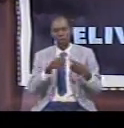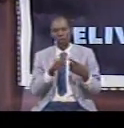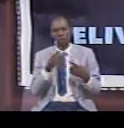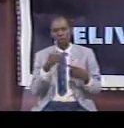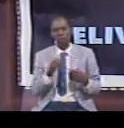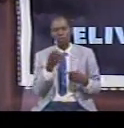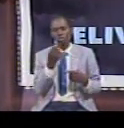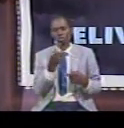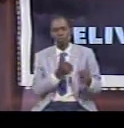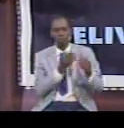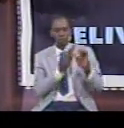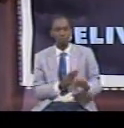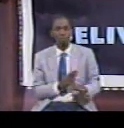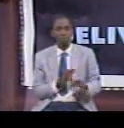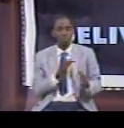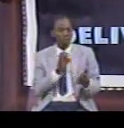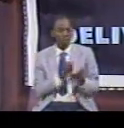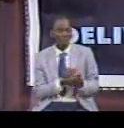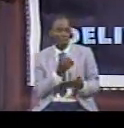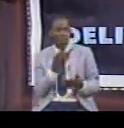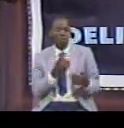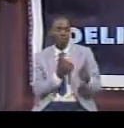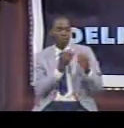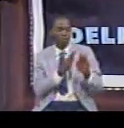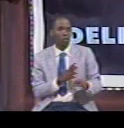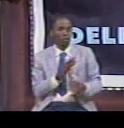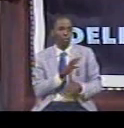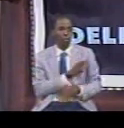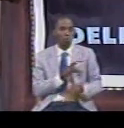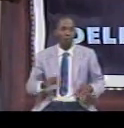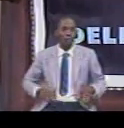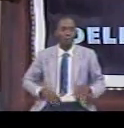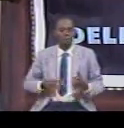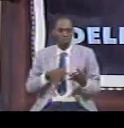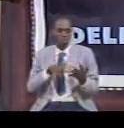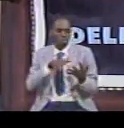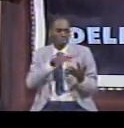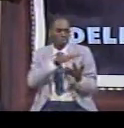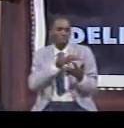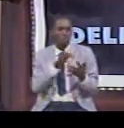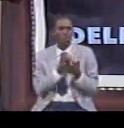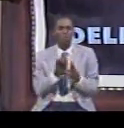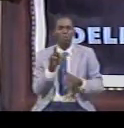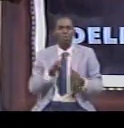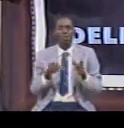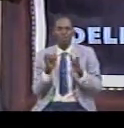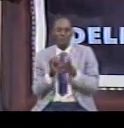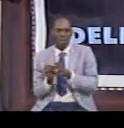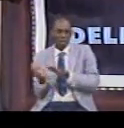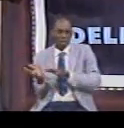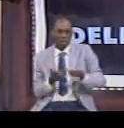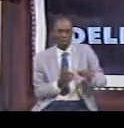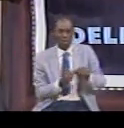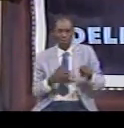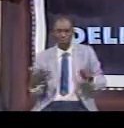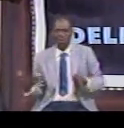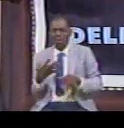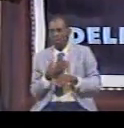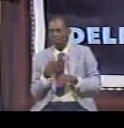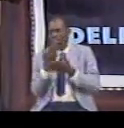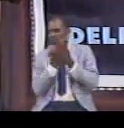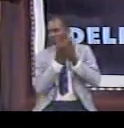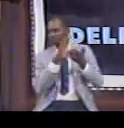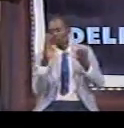those followers of Christ, those disciples of Christ, those people that left everything and they turned their back on the world and